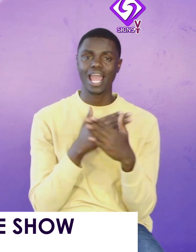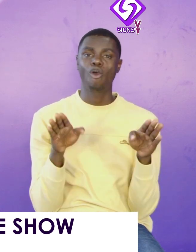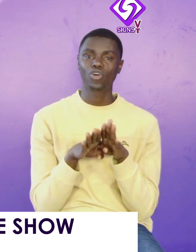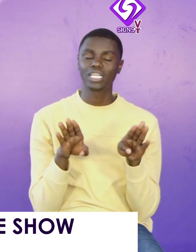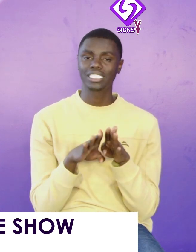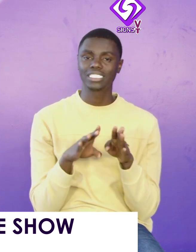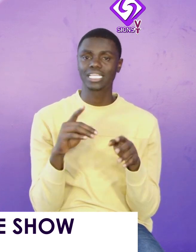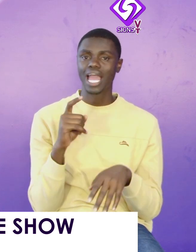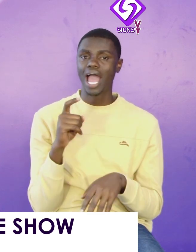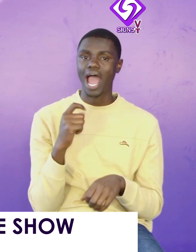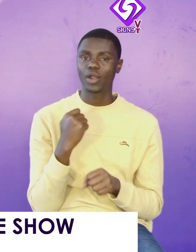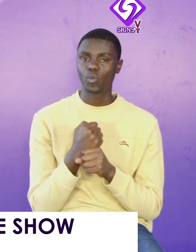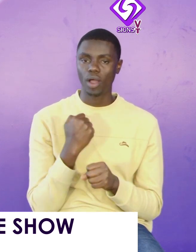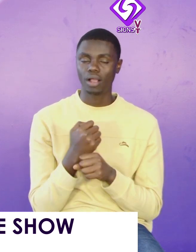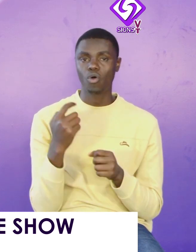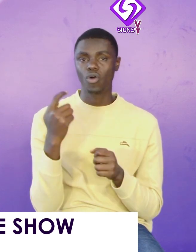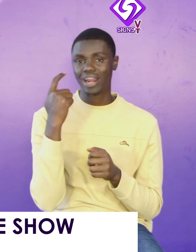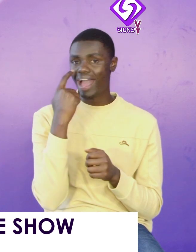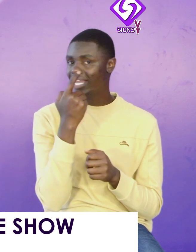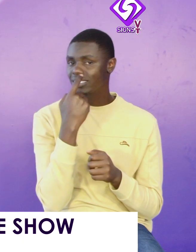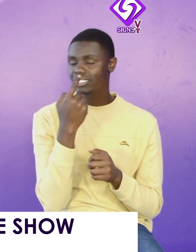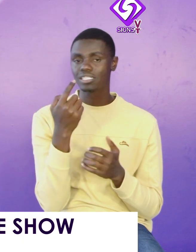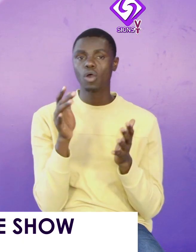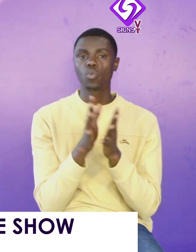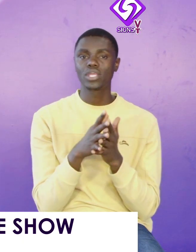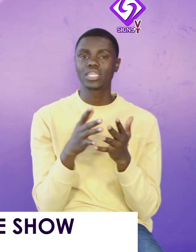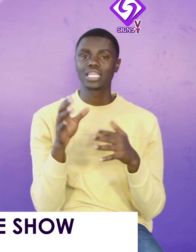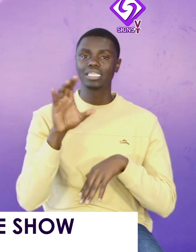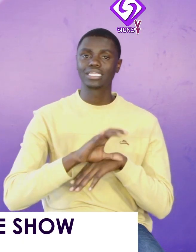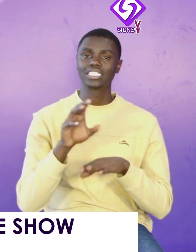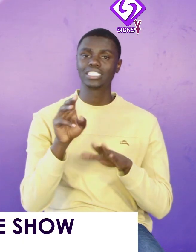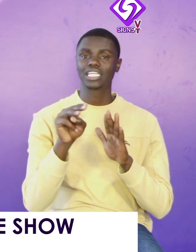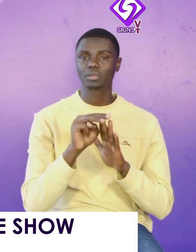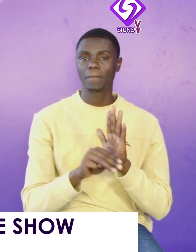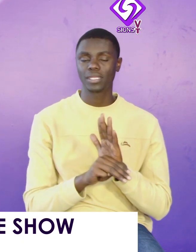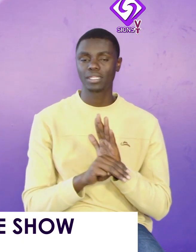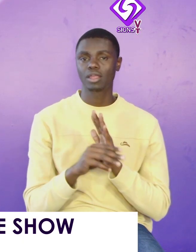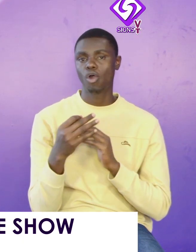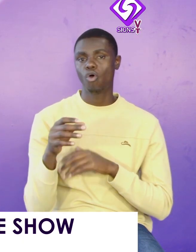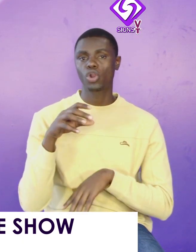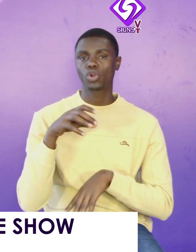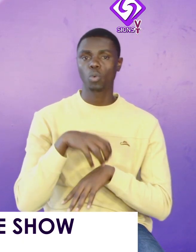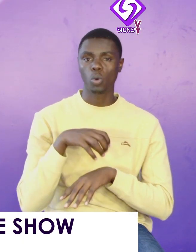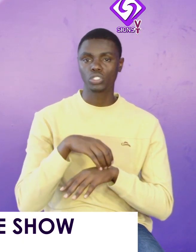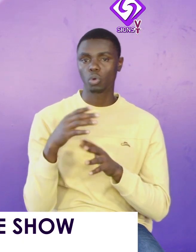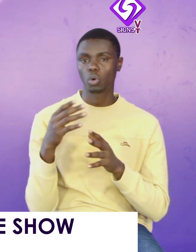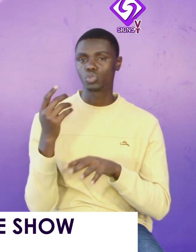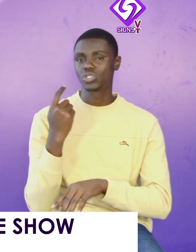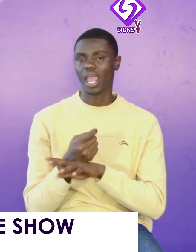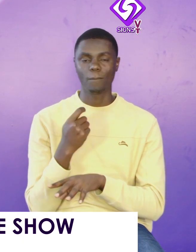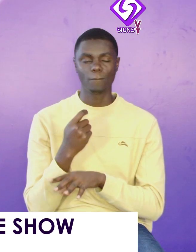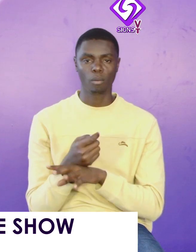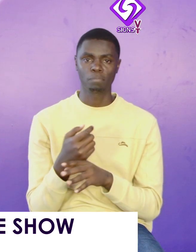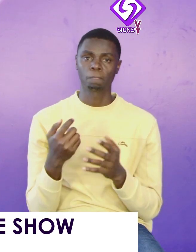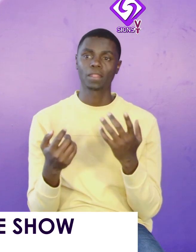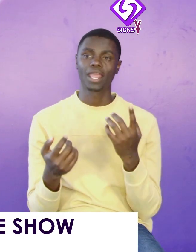work, or eyes of the people that you go to church or to mosque with, or to that temple with. Obtain